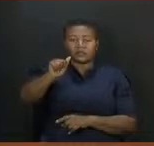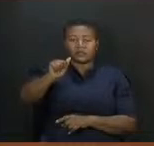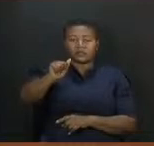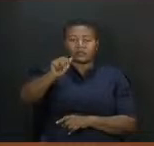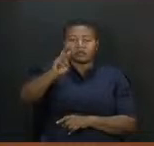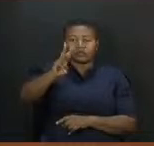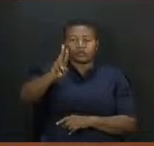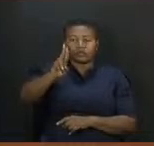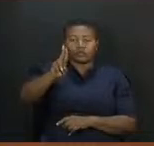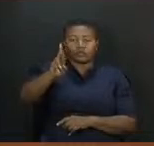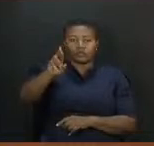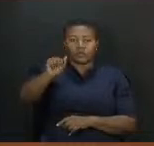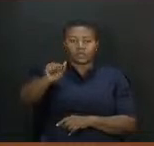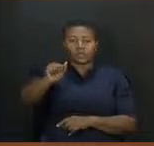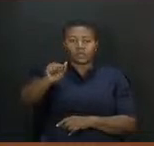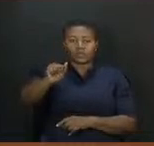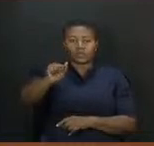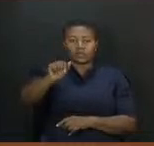Ejumafo Senior High School,